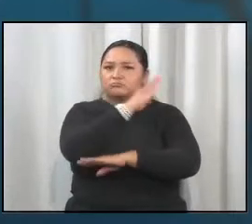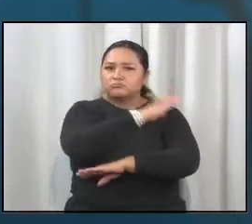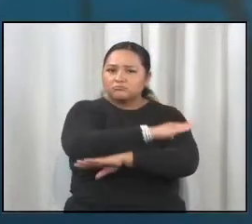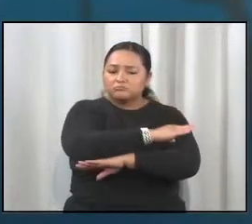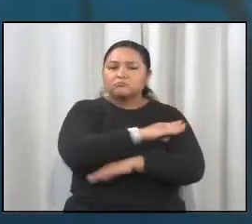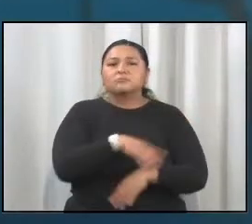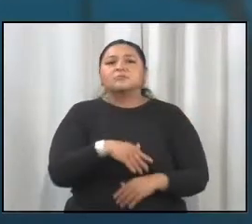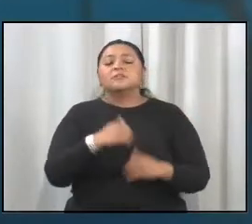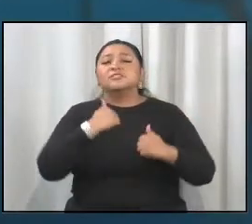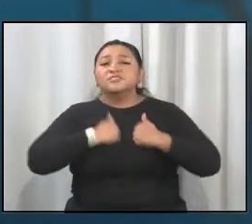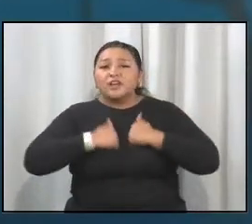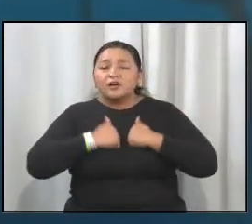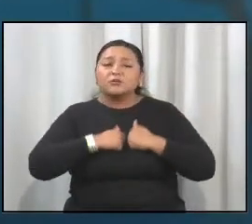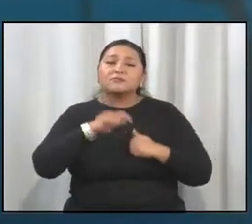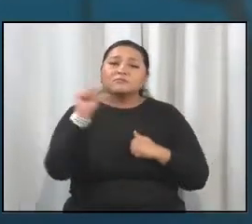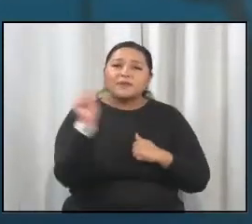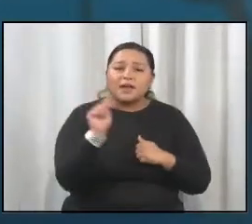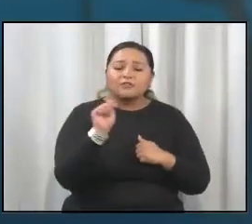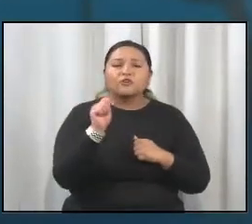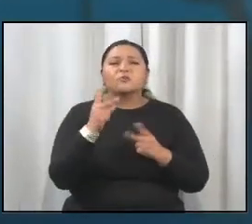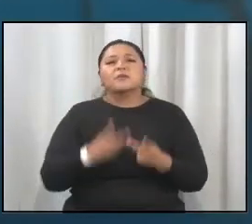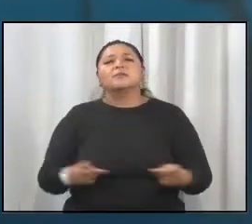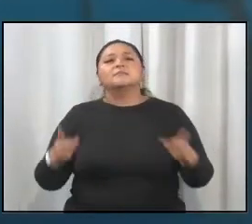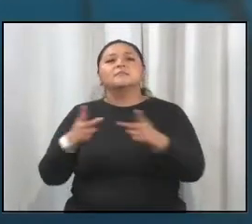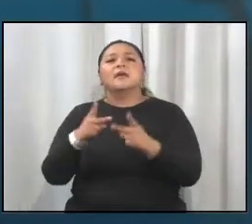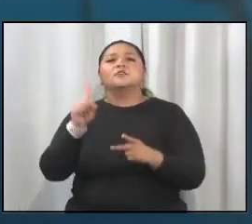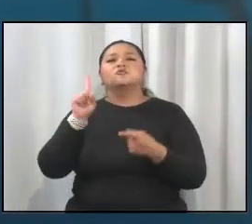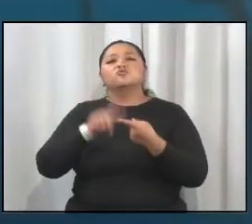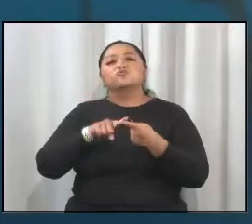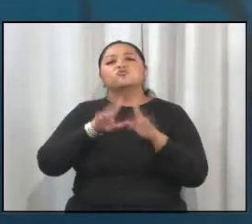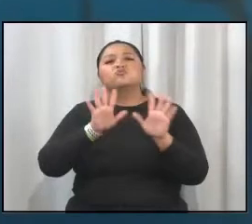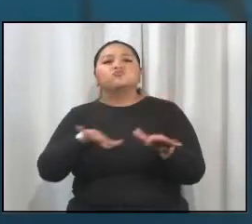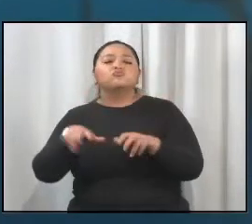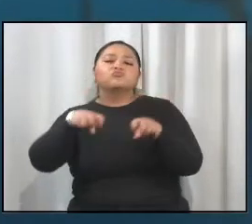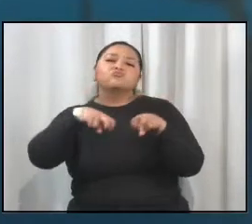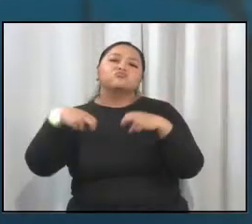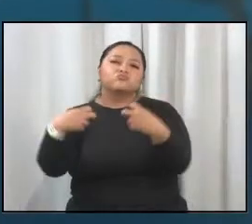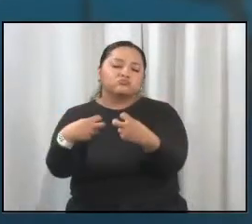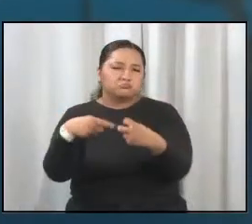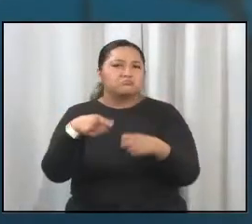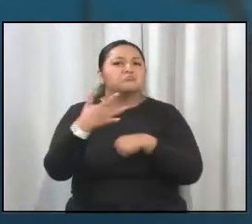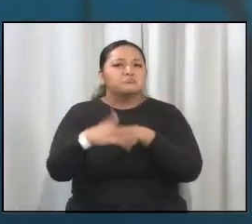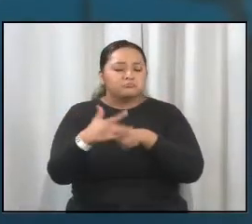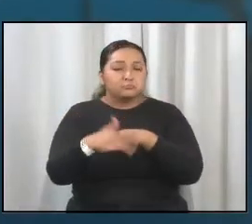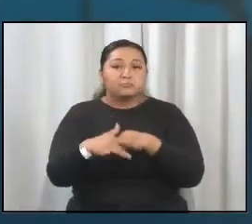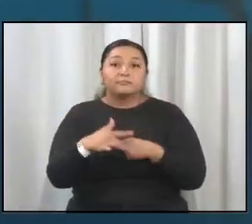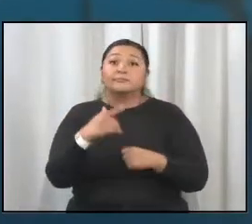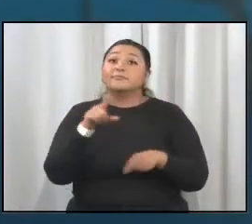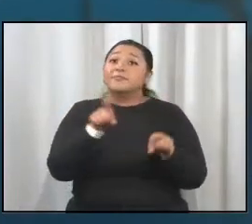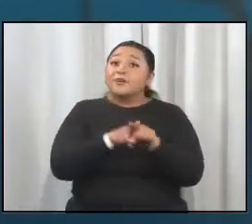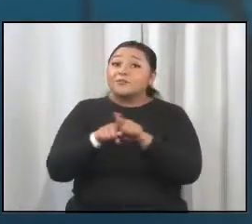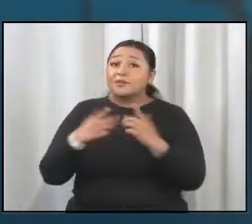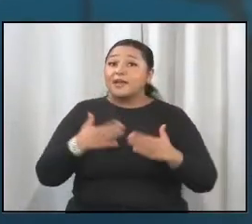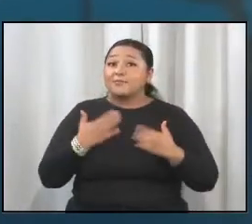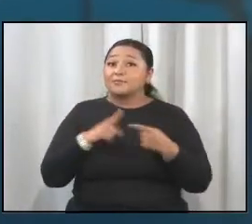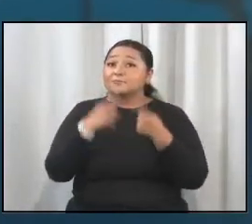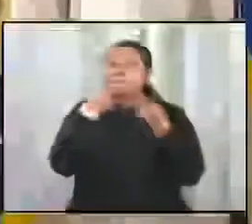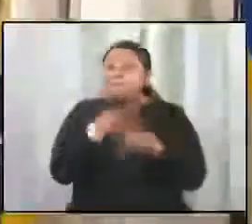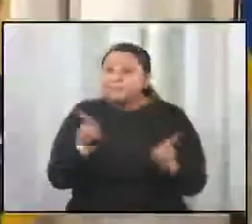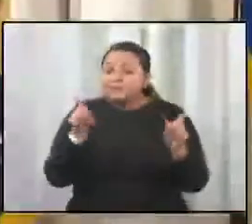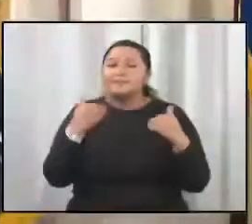an enclosed outdoor space to be able to hang out outside. We're also happy to share that there will be space for service animals and pets under 30